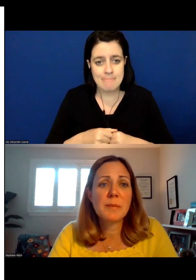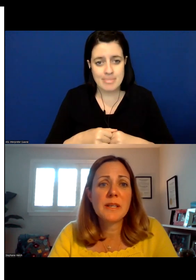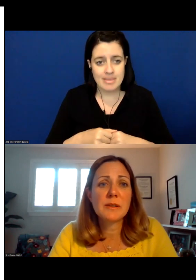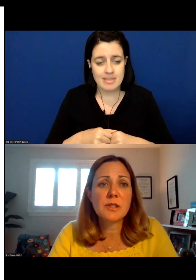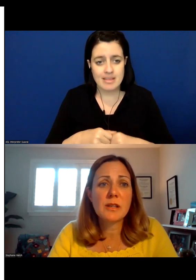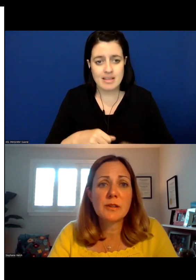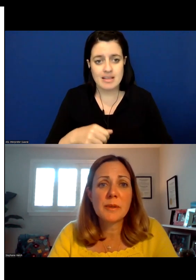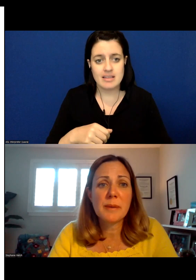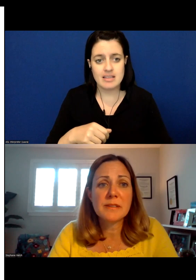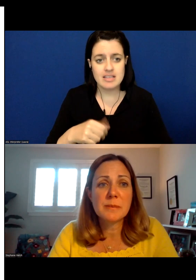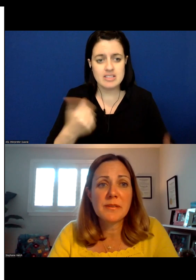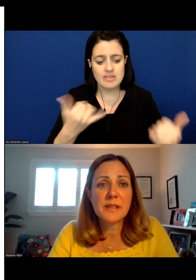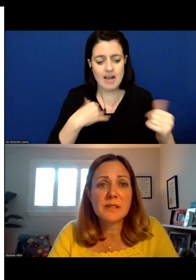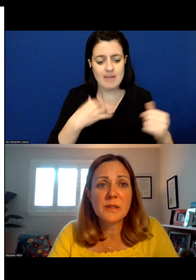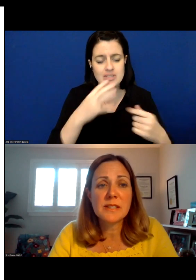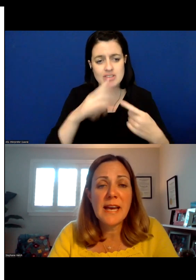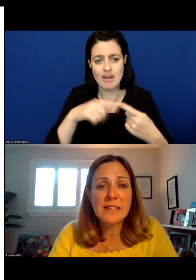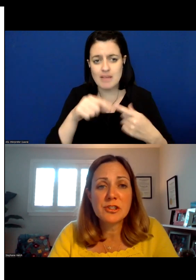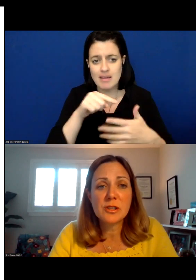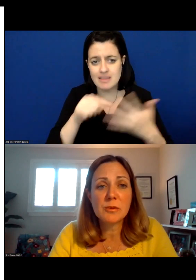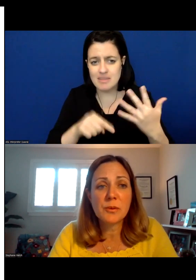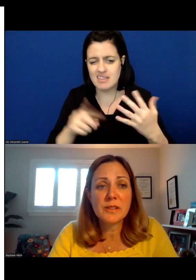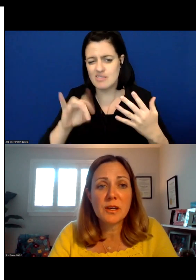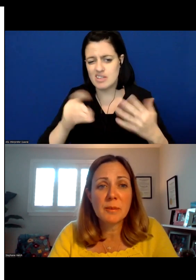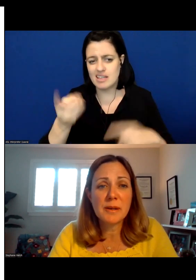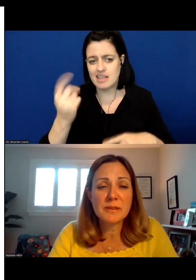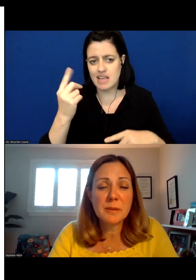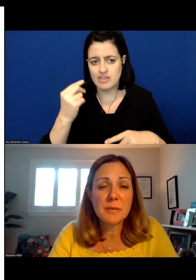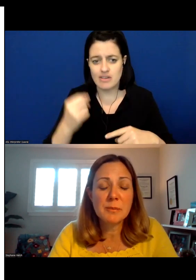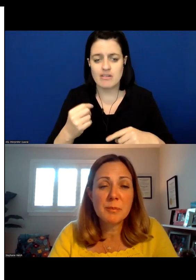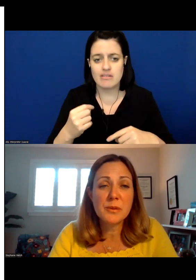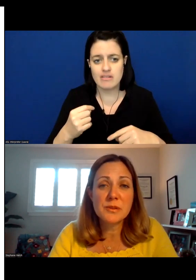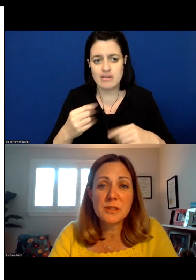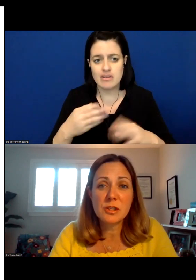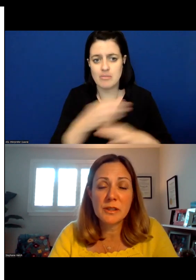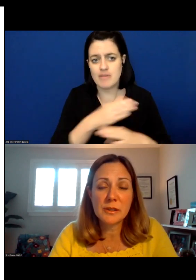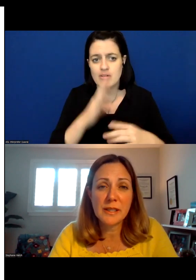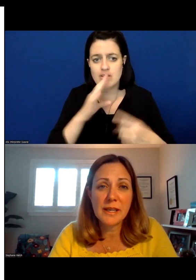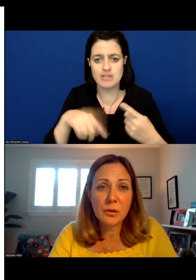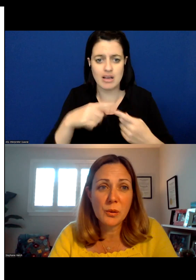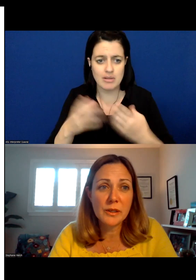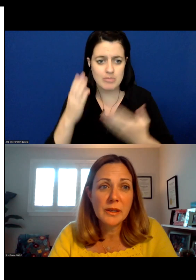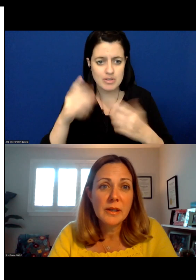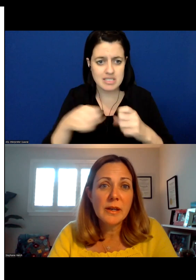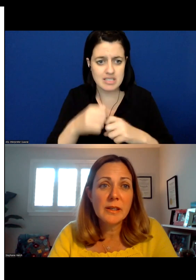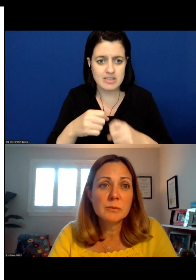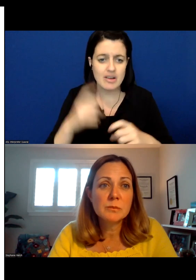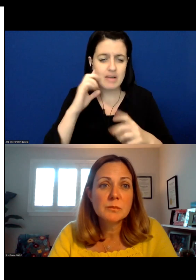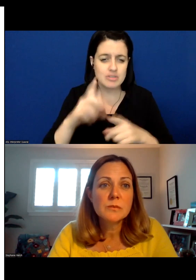So I'm going to talk a little bit about some of the things that we did last year before I talk about some of the proposals this year, including Care Court.